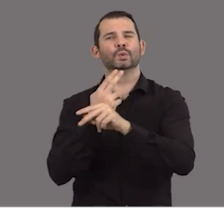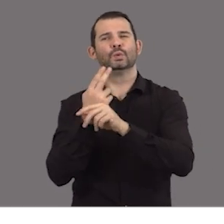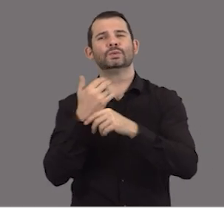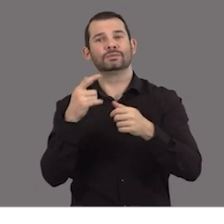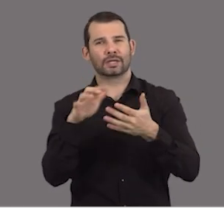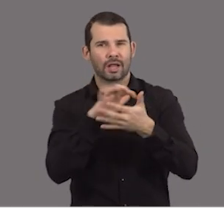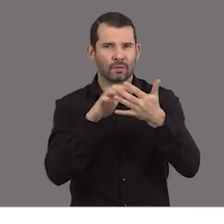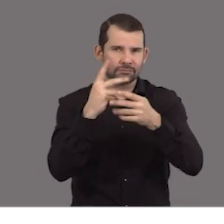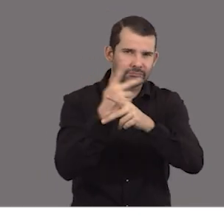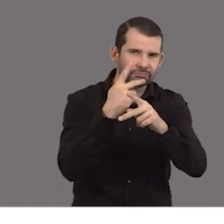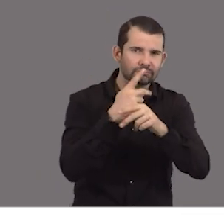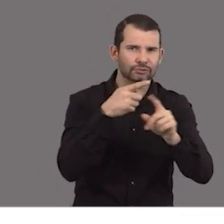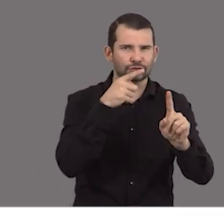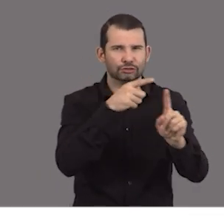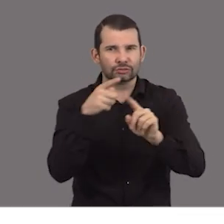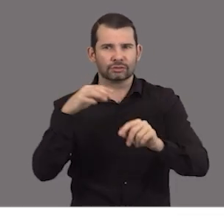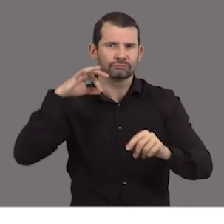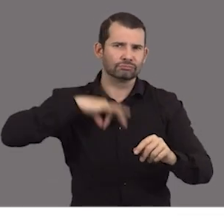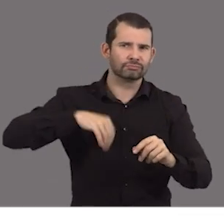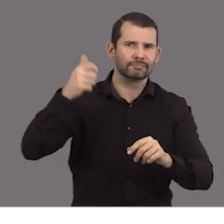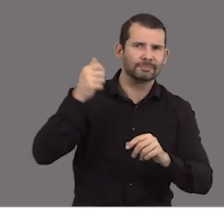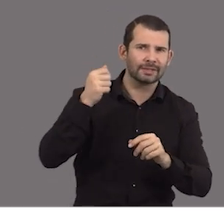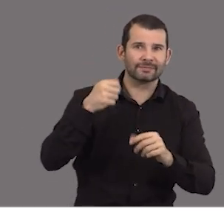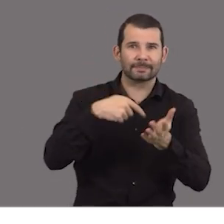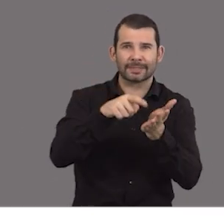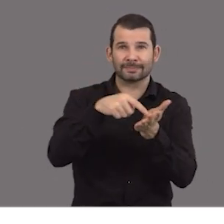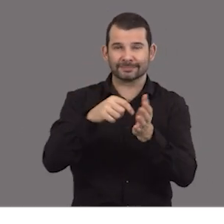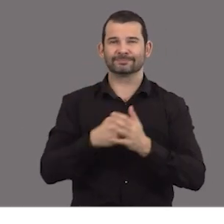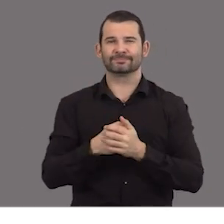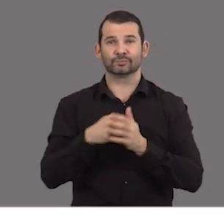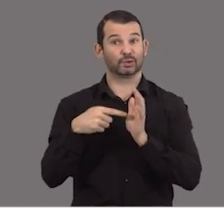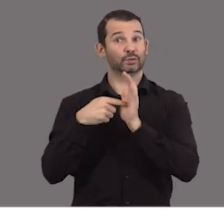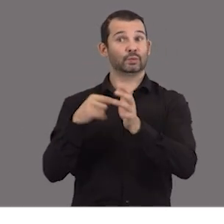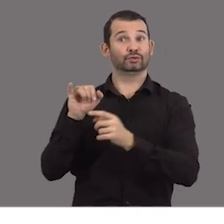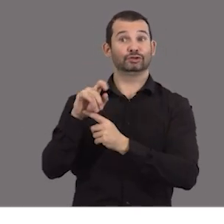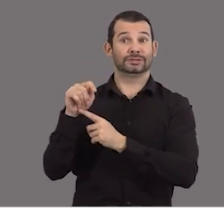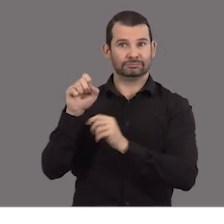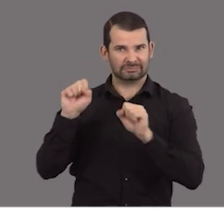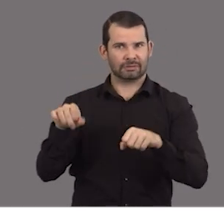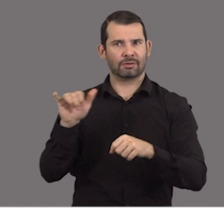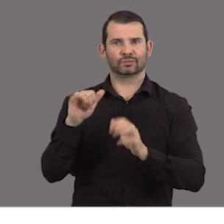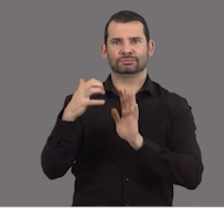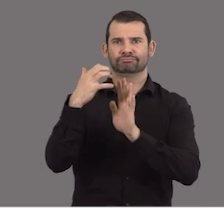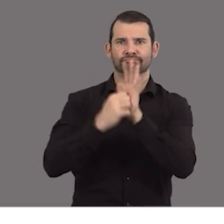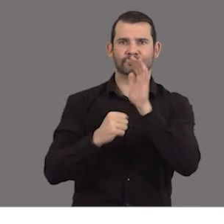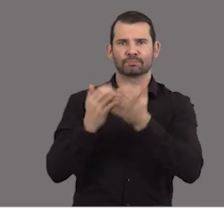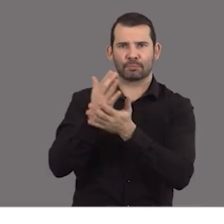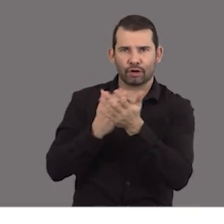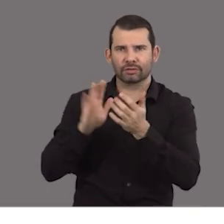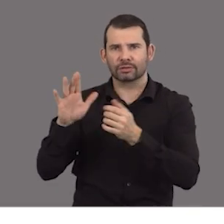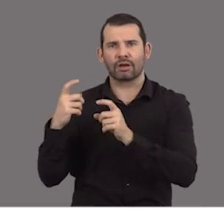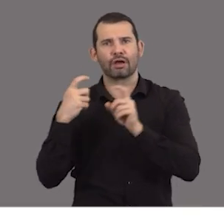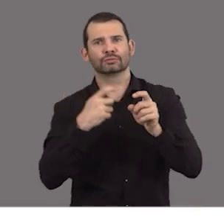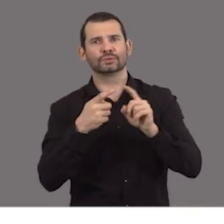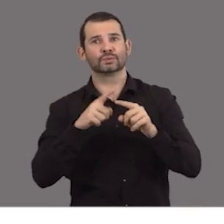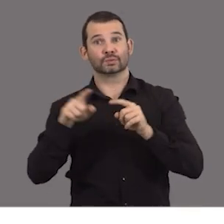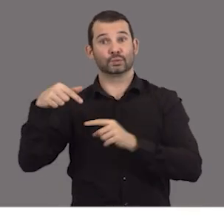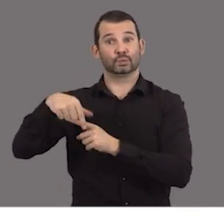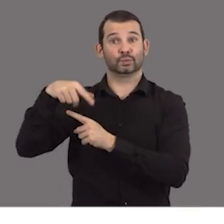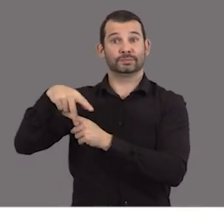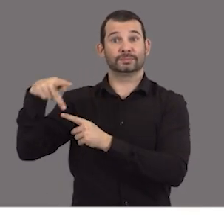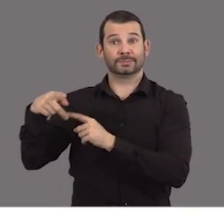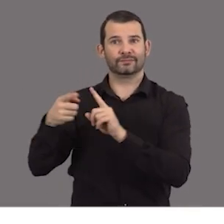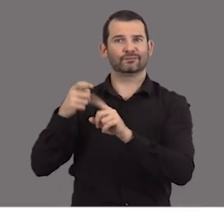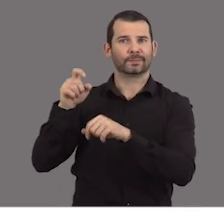used to calculate certain credit and benefit payments. It shows Jeet can also deduct part of his contributions to